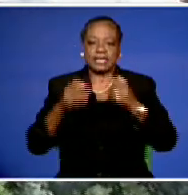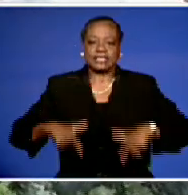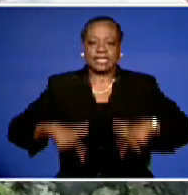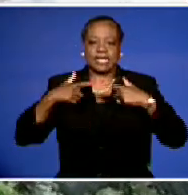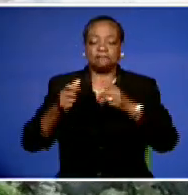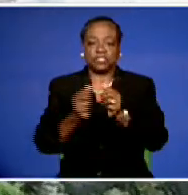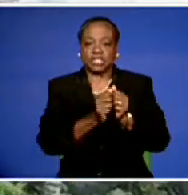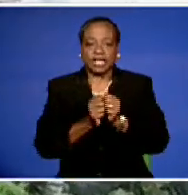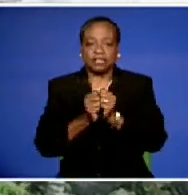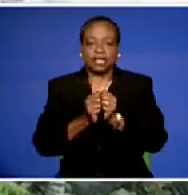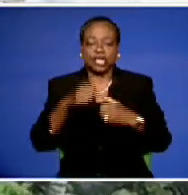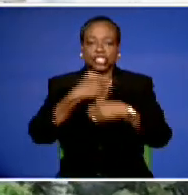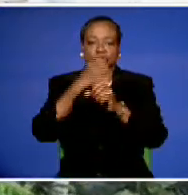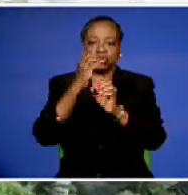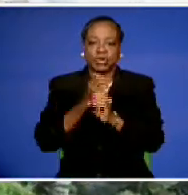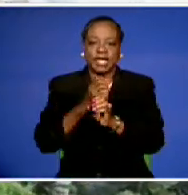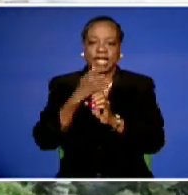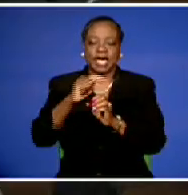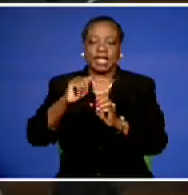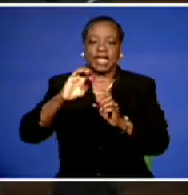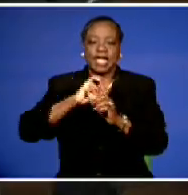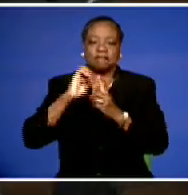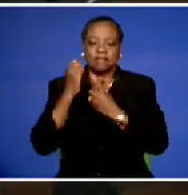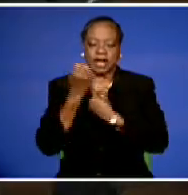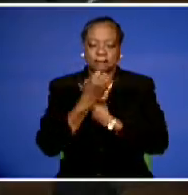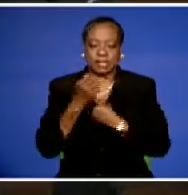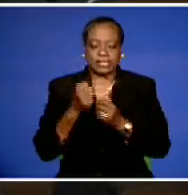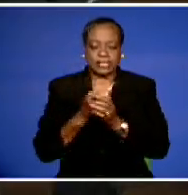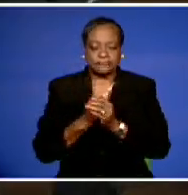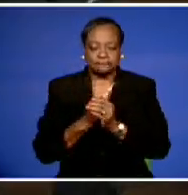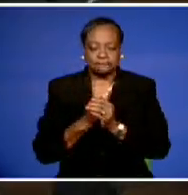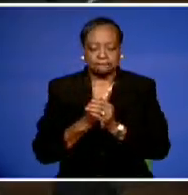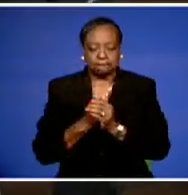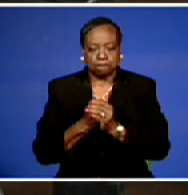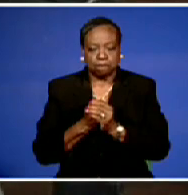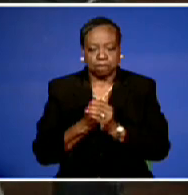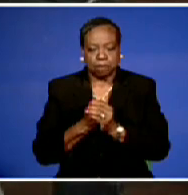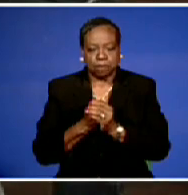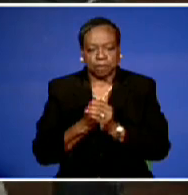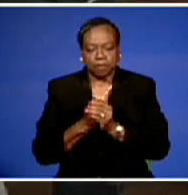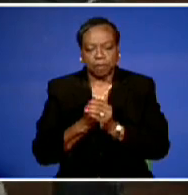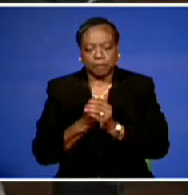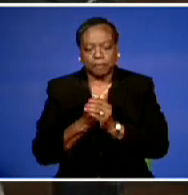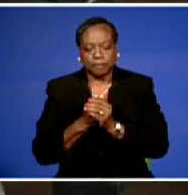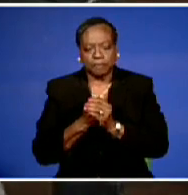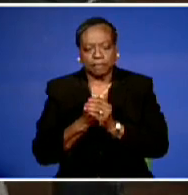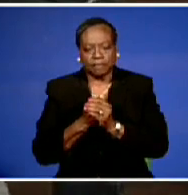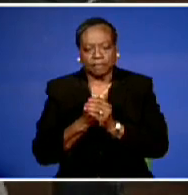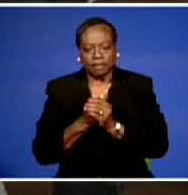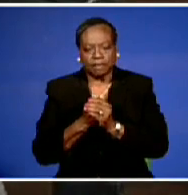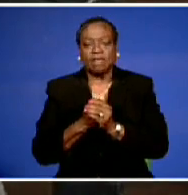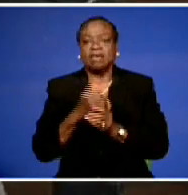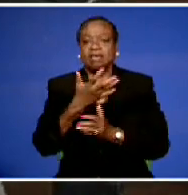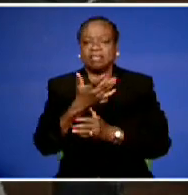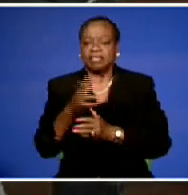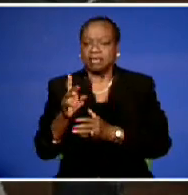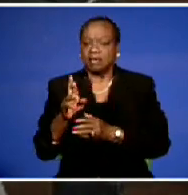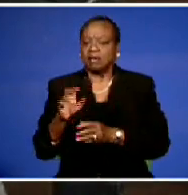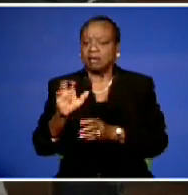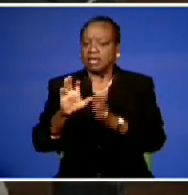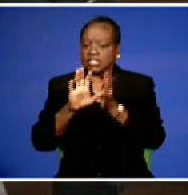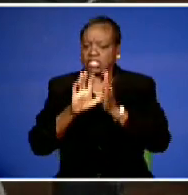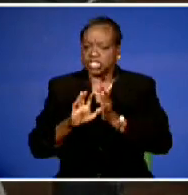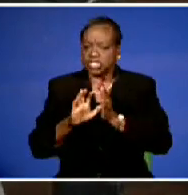environment. They know their situation is not good. Yes. And they know their condition